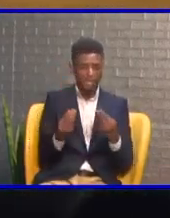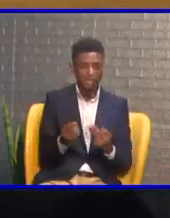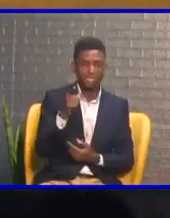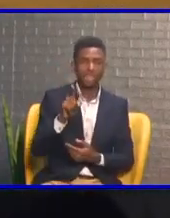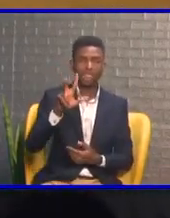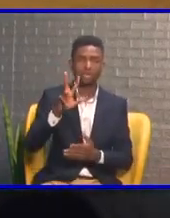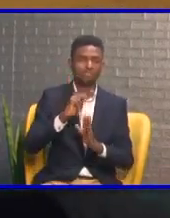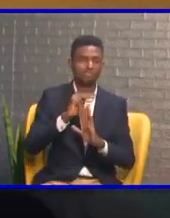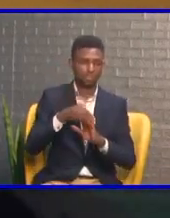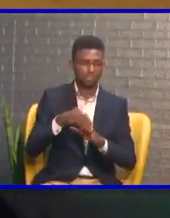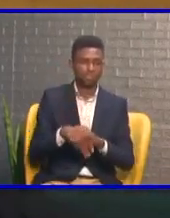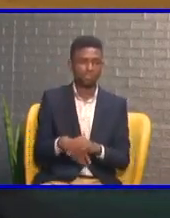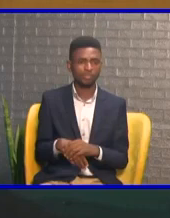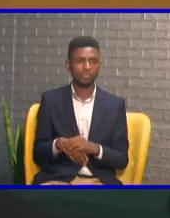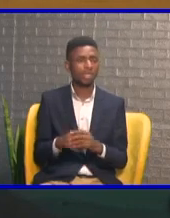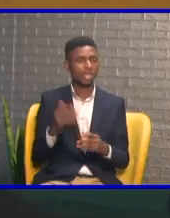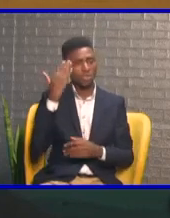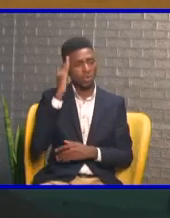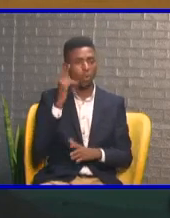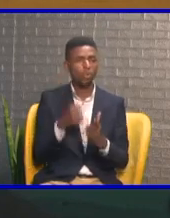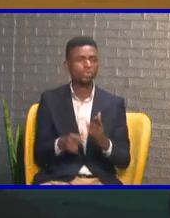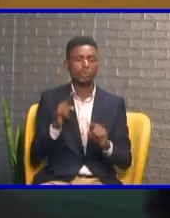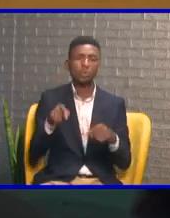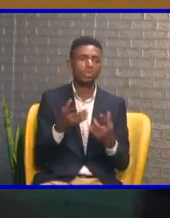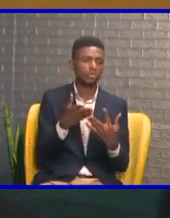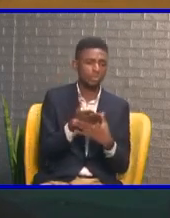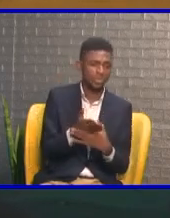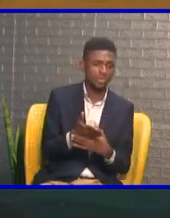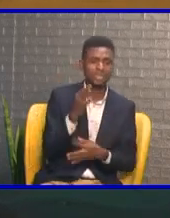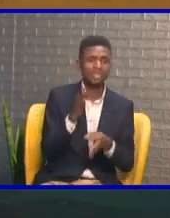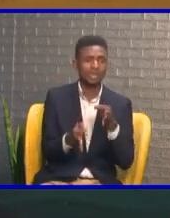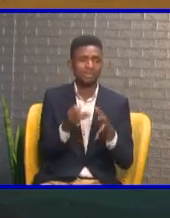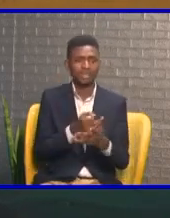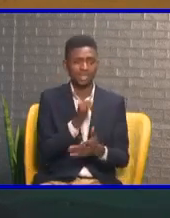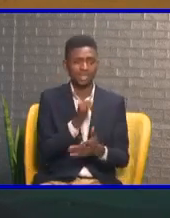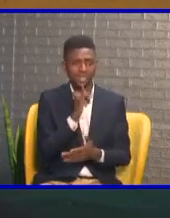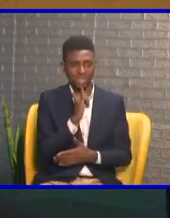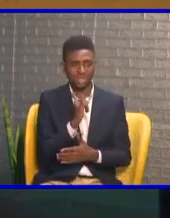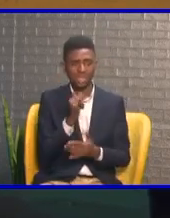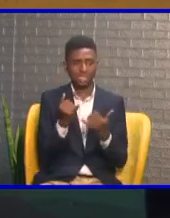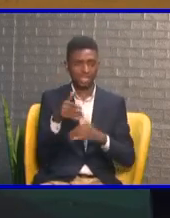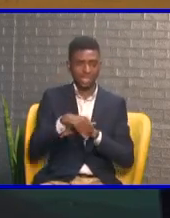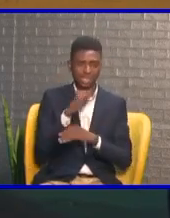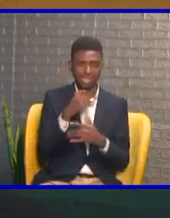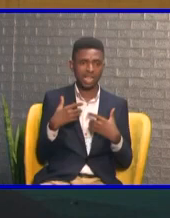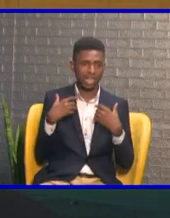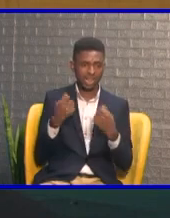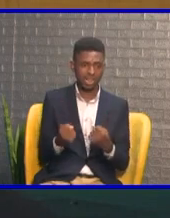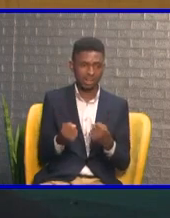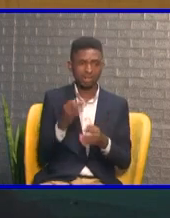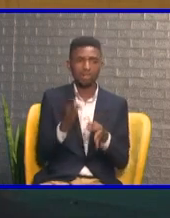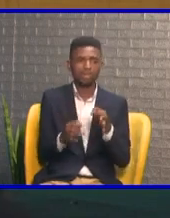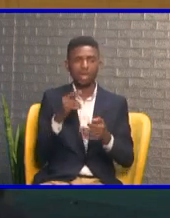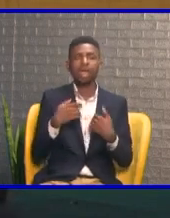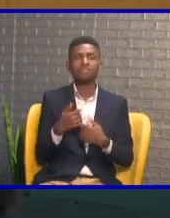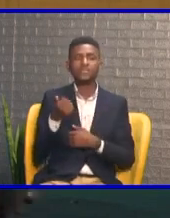3 minutes. I don't know what you're passing through. If it is, of course, tonight is healing, right? So if you have any